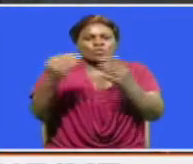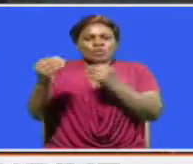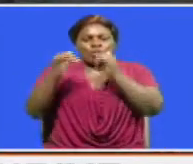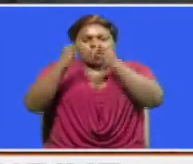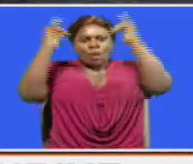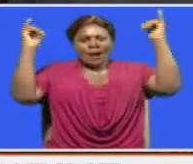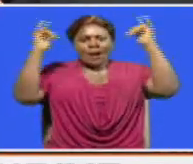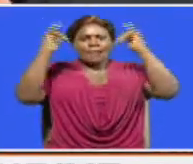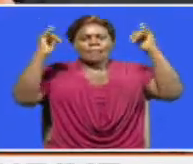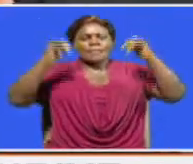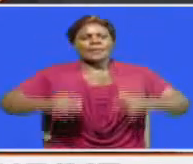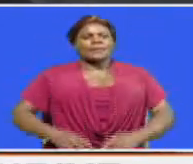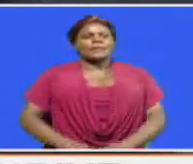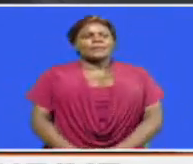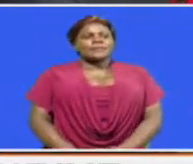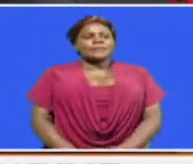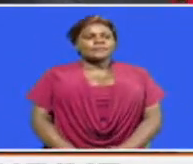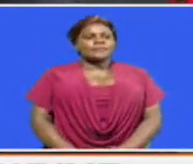home.